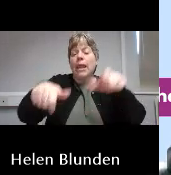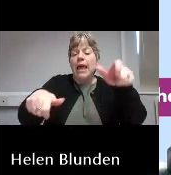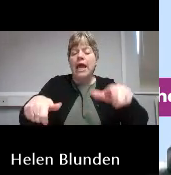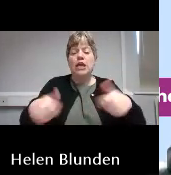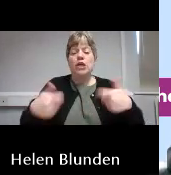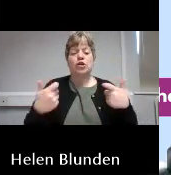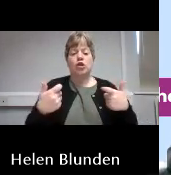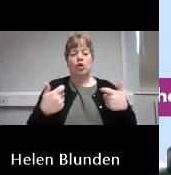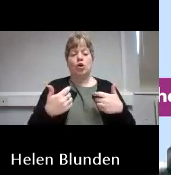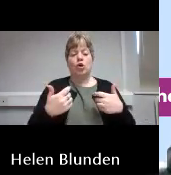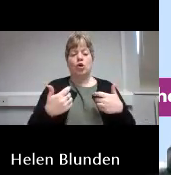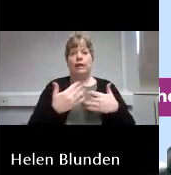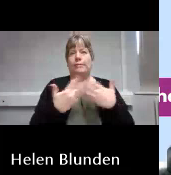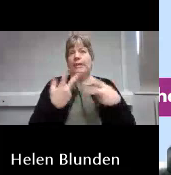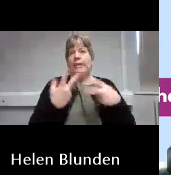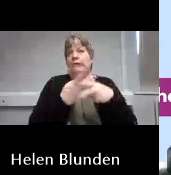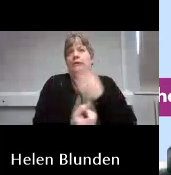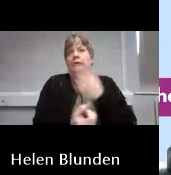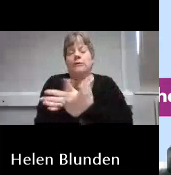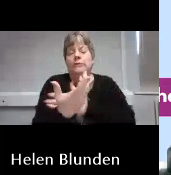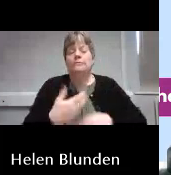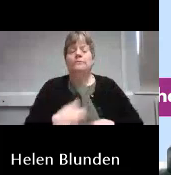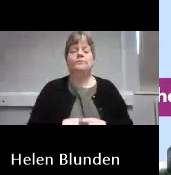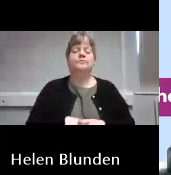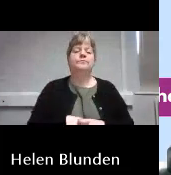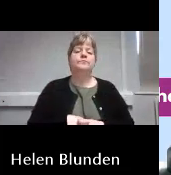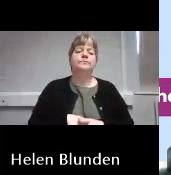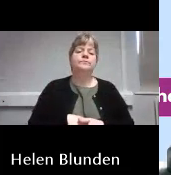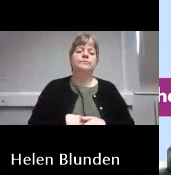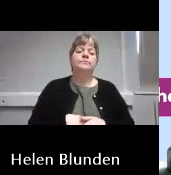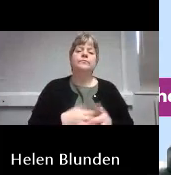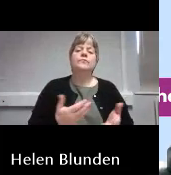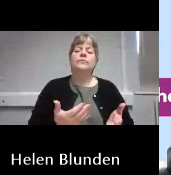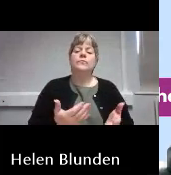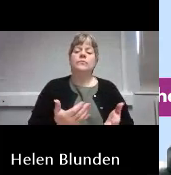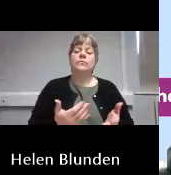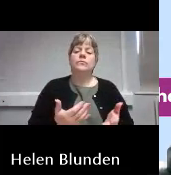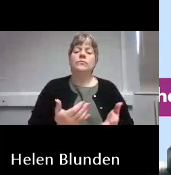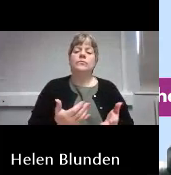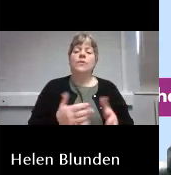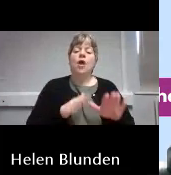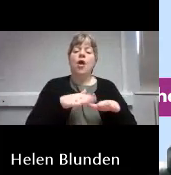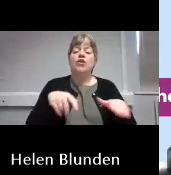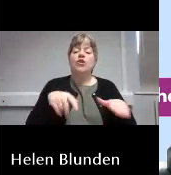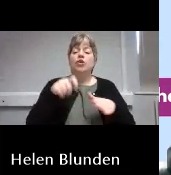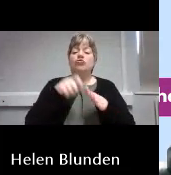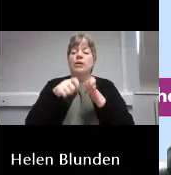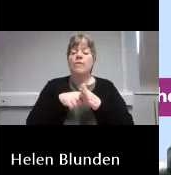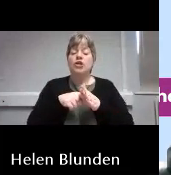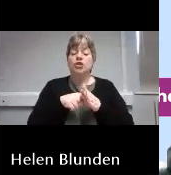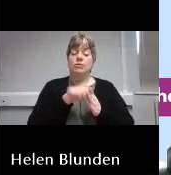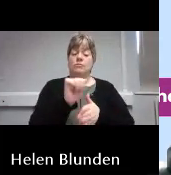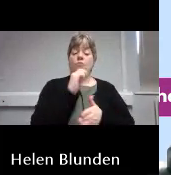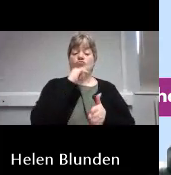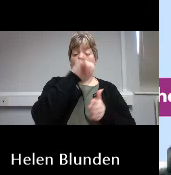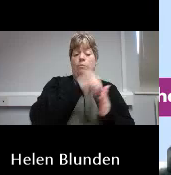prevalence of the population. So the Children's Commissioner, in their report, they